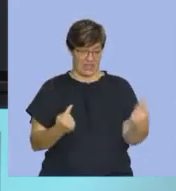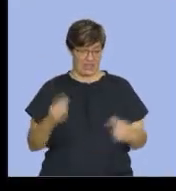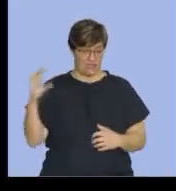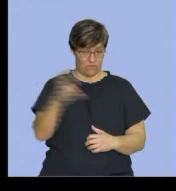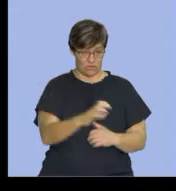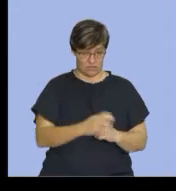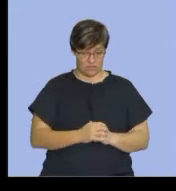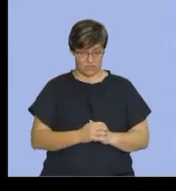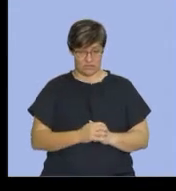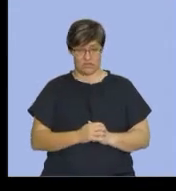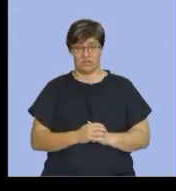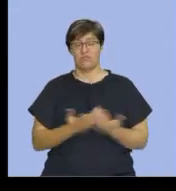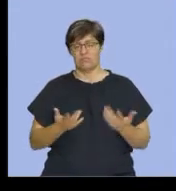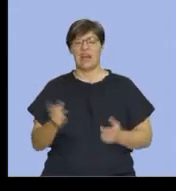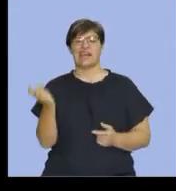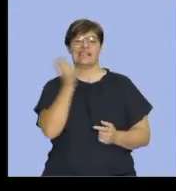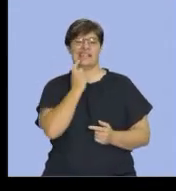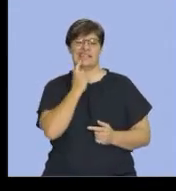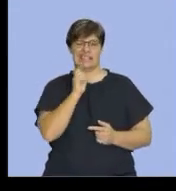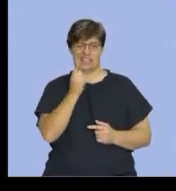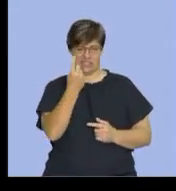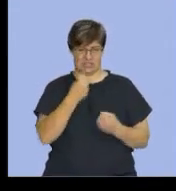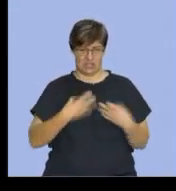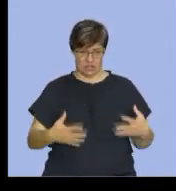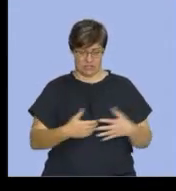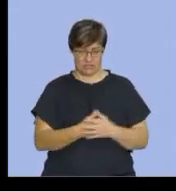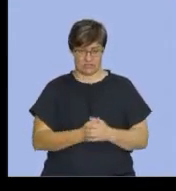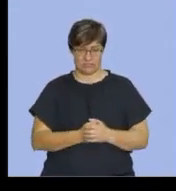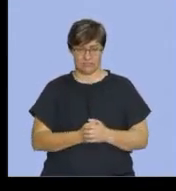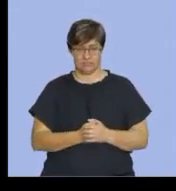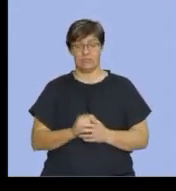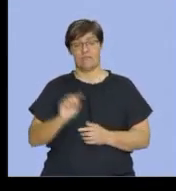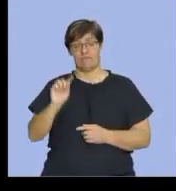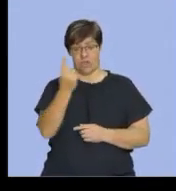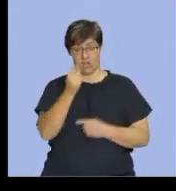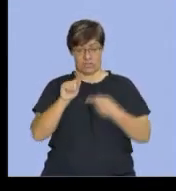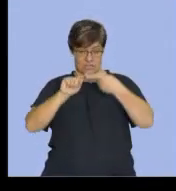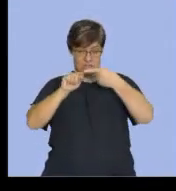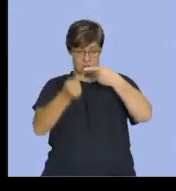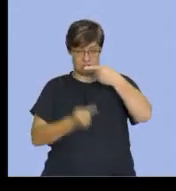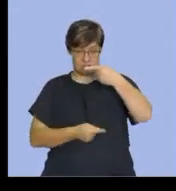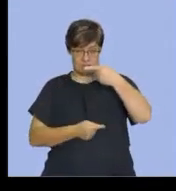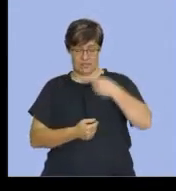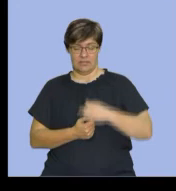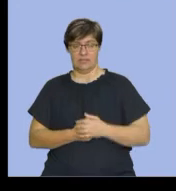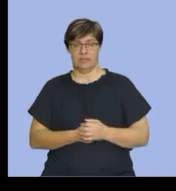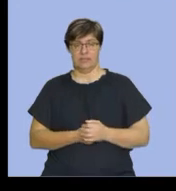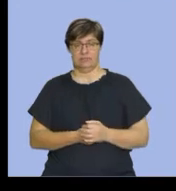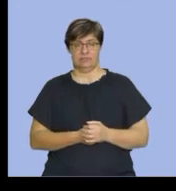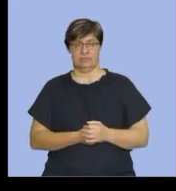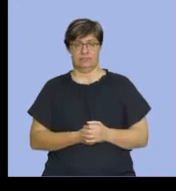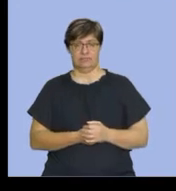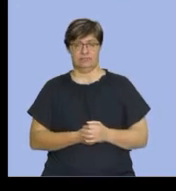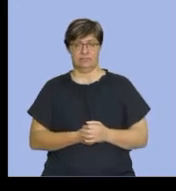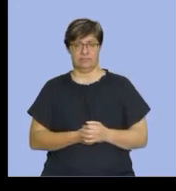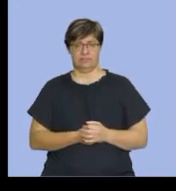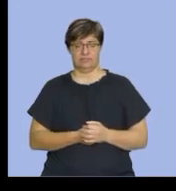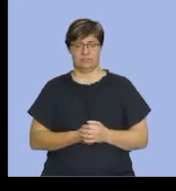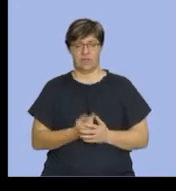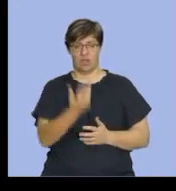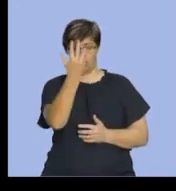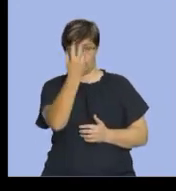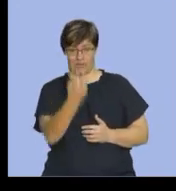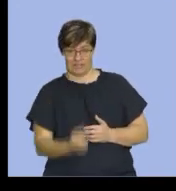So let's start with the easy ones. First of all, we have the dot. It's going